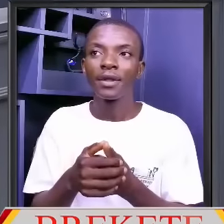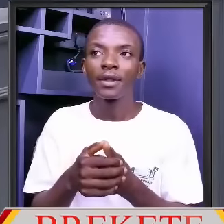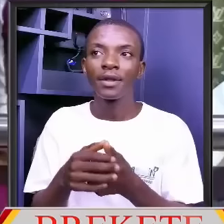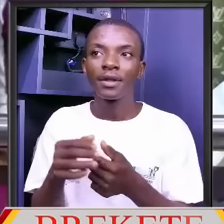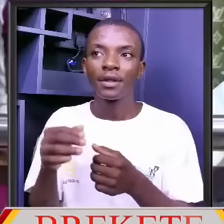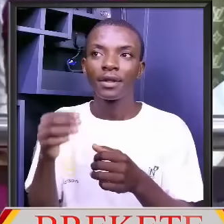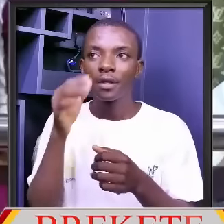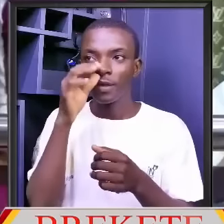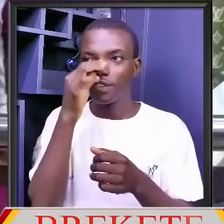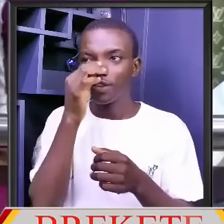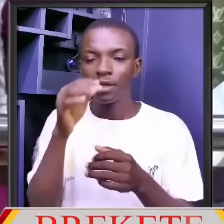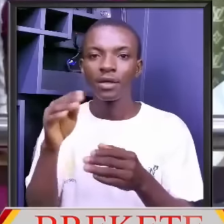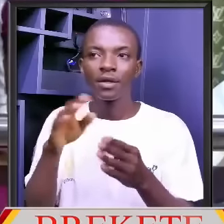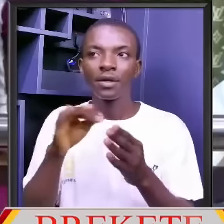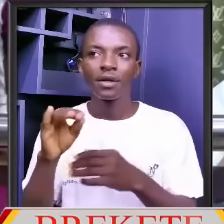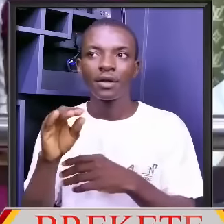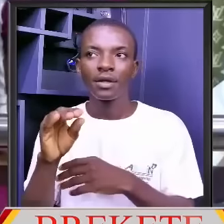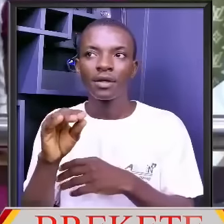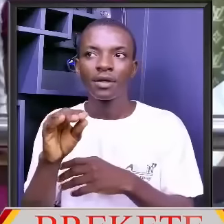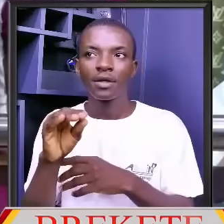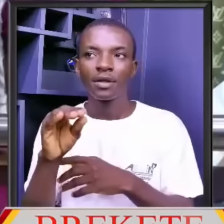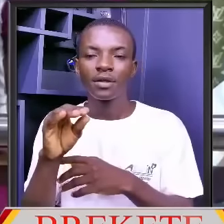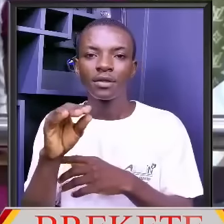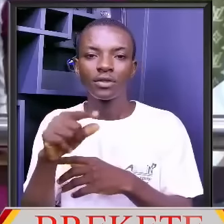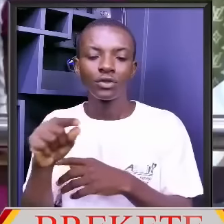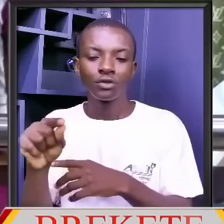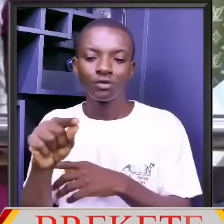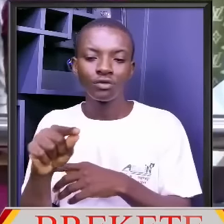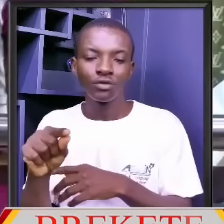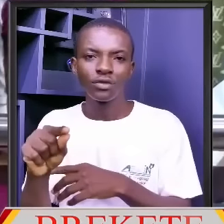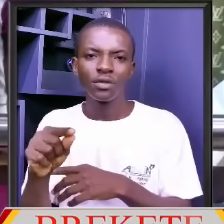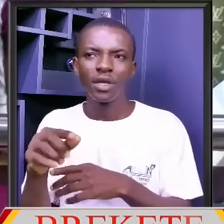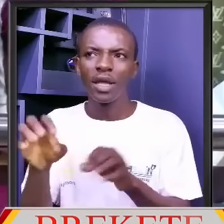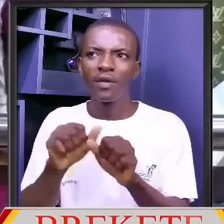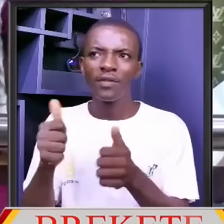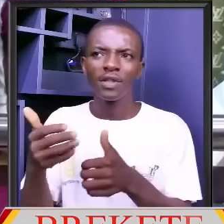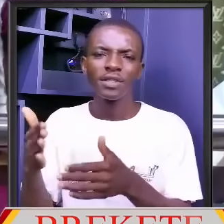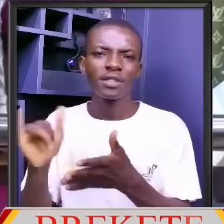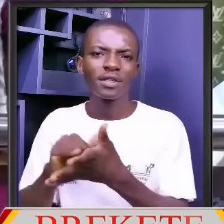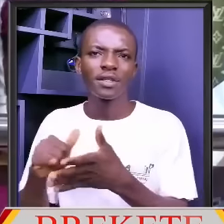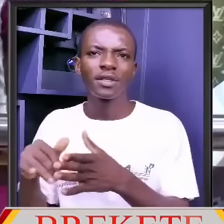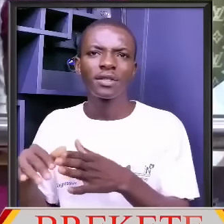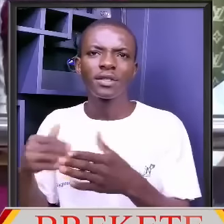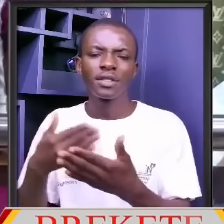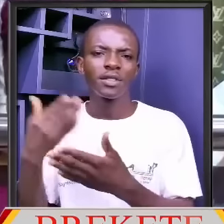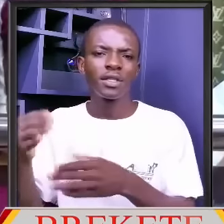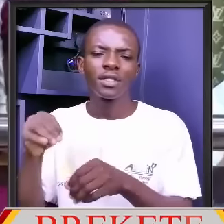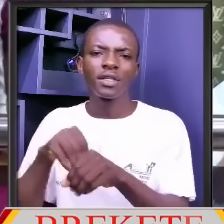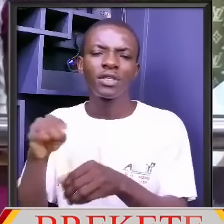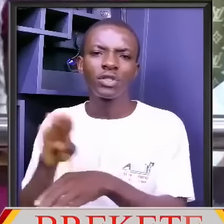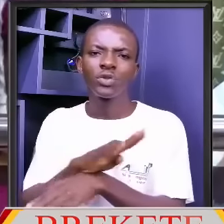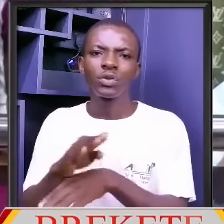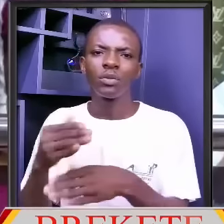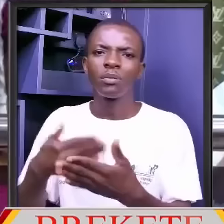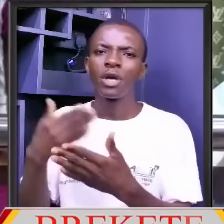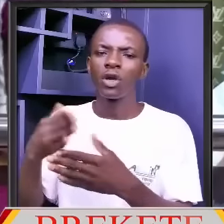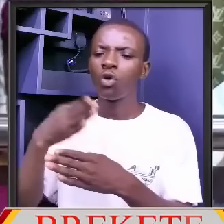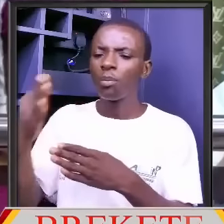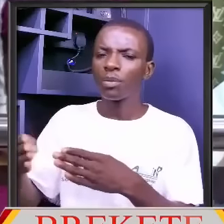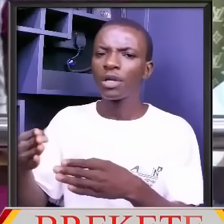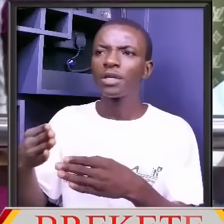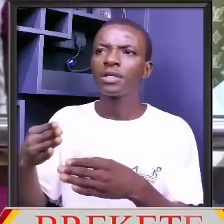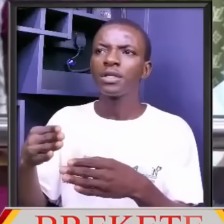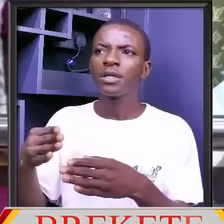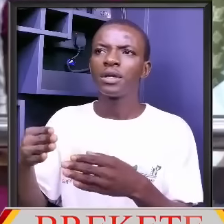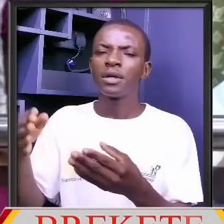If not beans, I go write B, I go come draw I of beans. So everything where with the sell for the shop, I dey buy and complete,